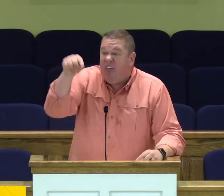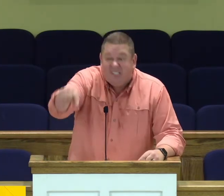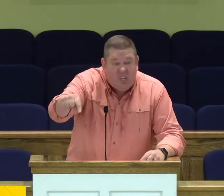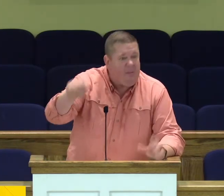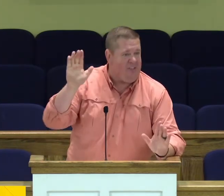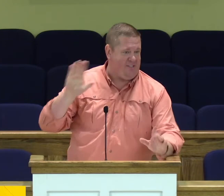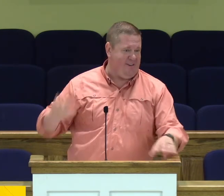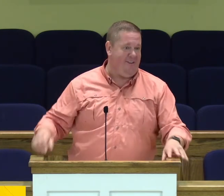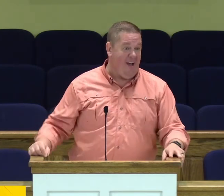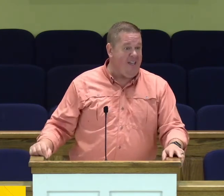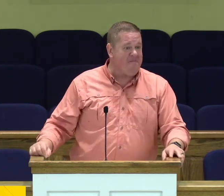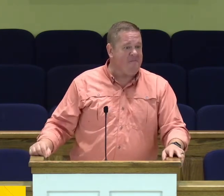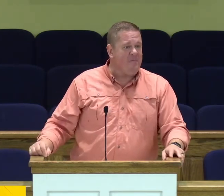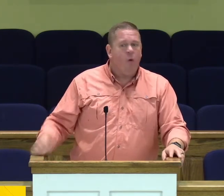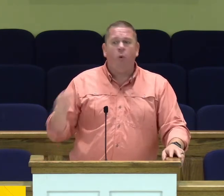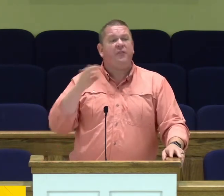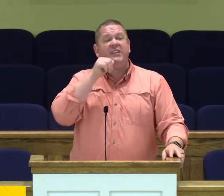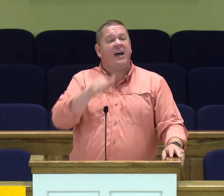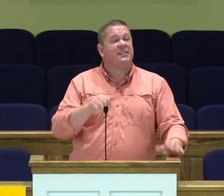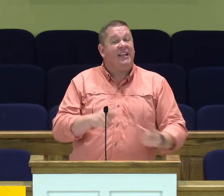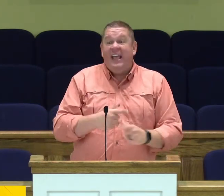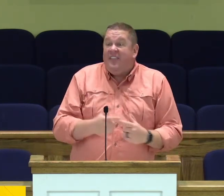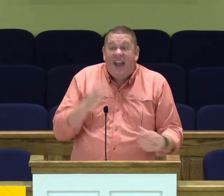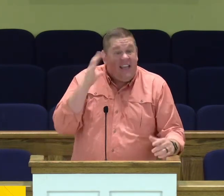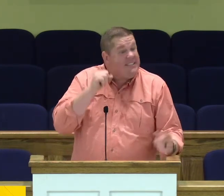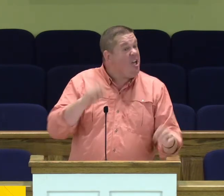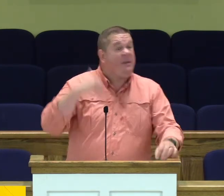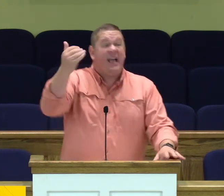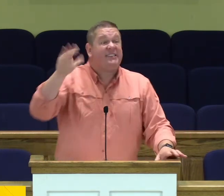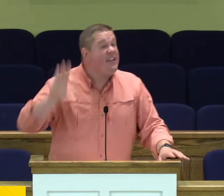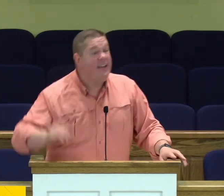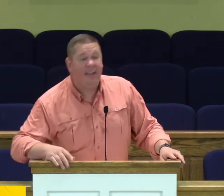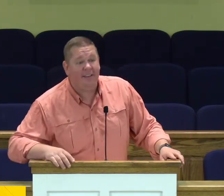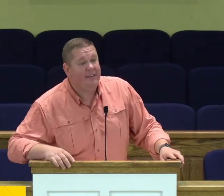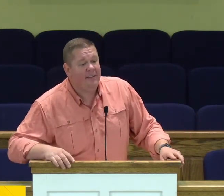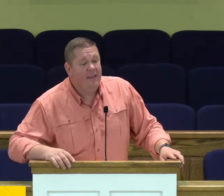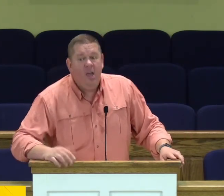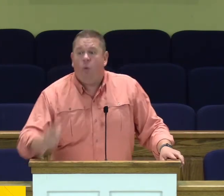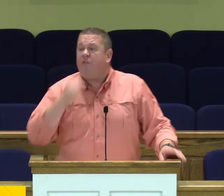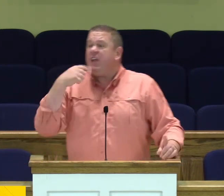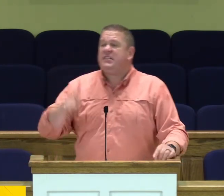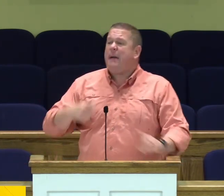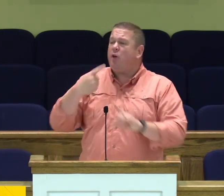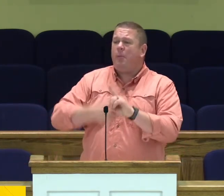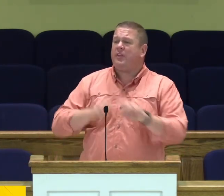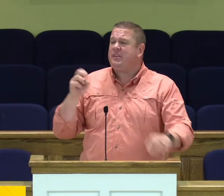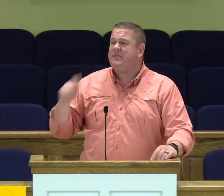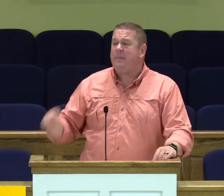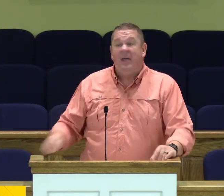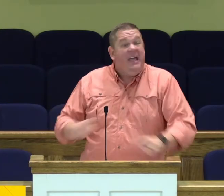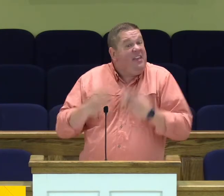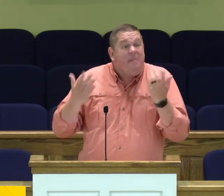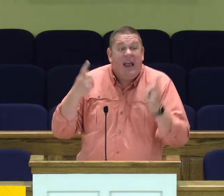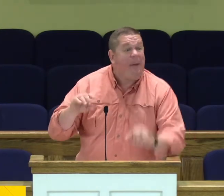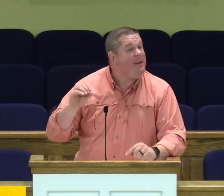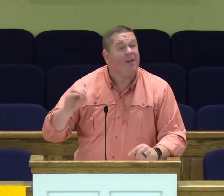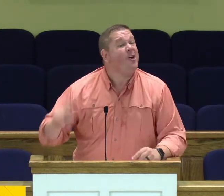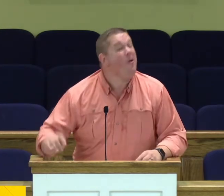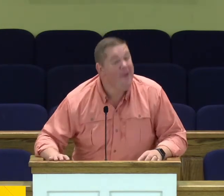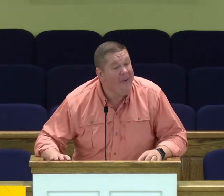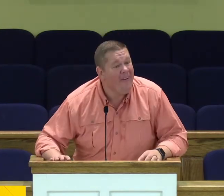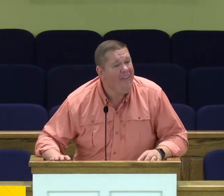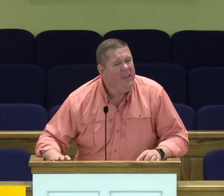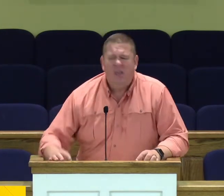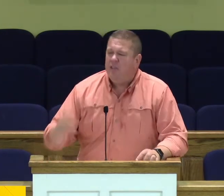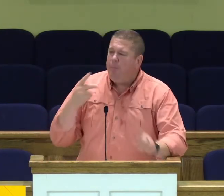mean, this could be the Sunday, right? What if it doesn't? Then I guess it could be next Sunday. What if it doesn't happen the whole month of September? Then it might happen in